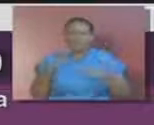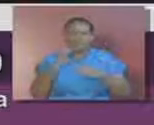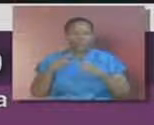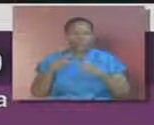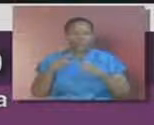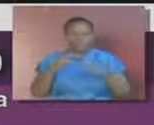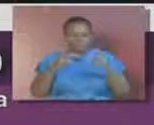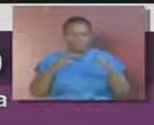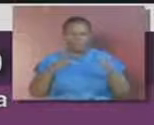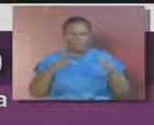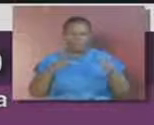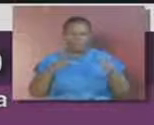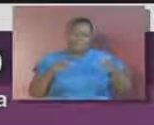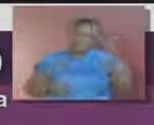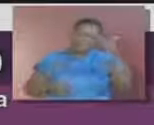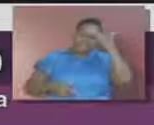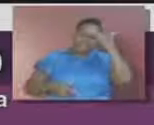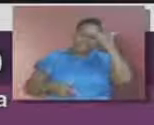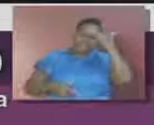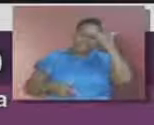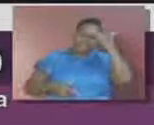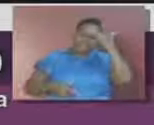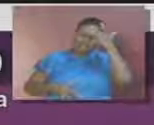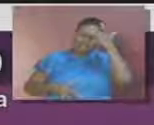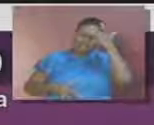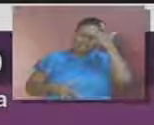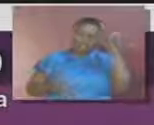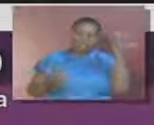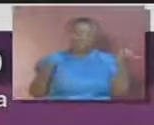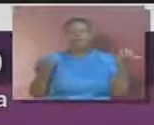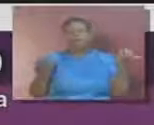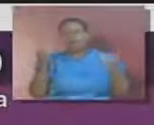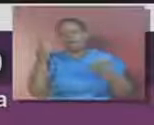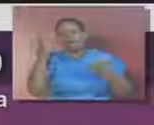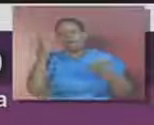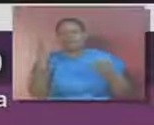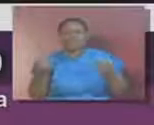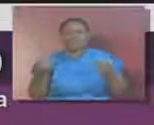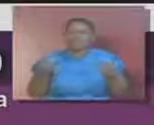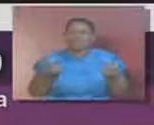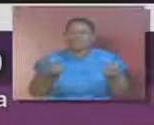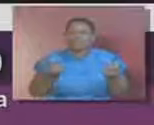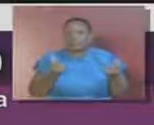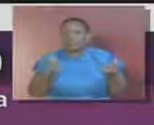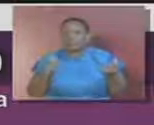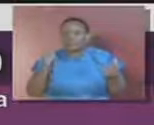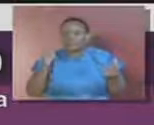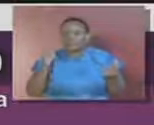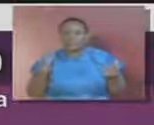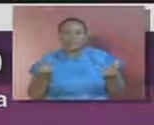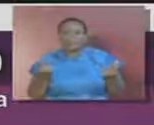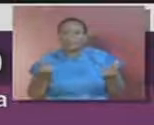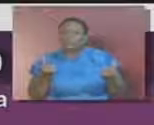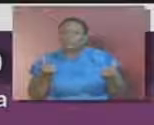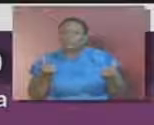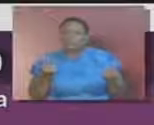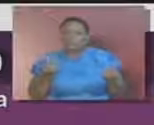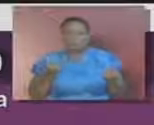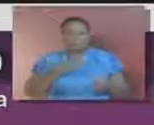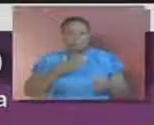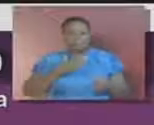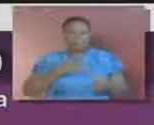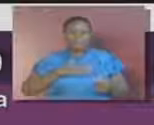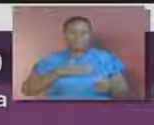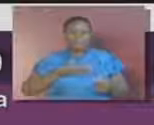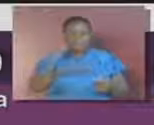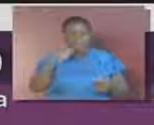to healthcare workers at public health facilities to treat with actual adverse effects? And my next question is, what is the